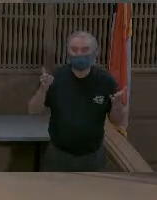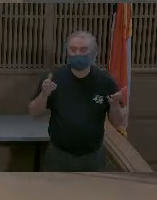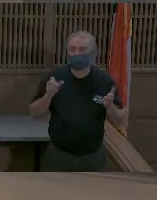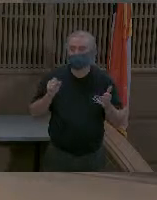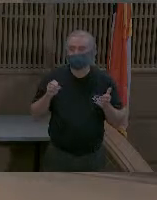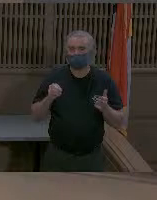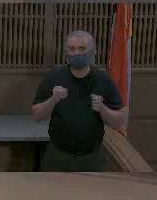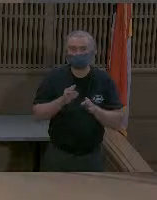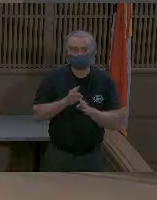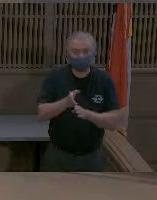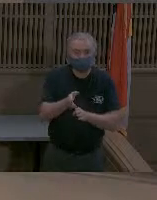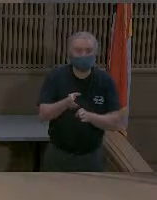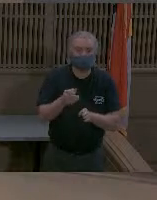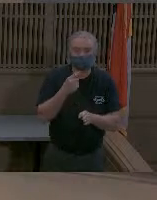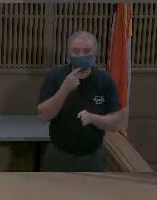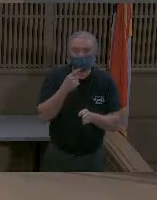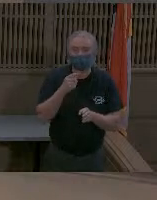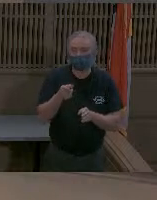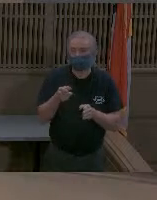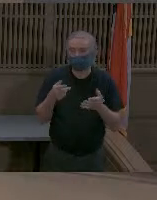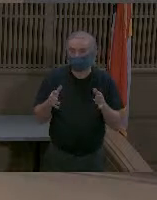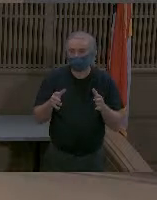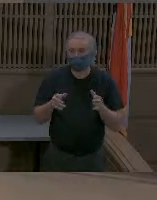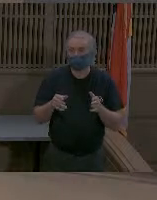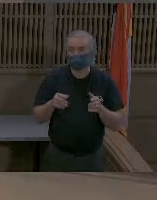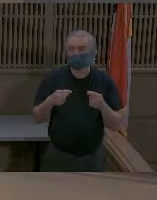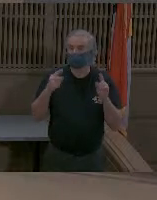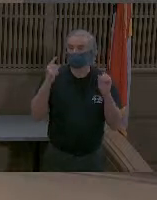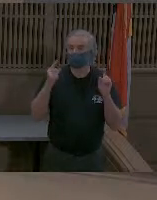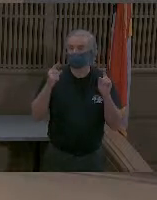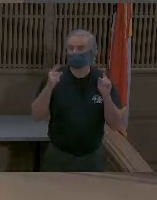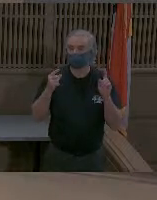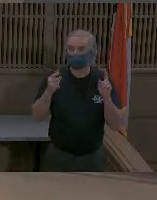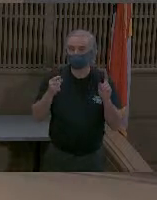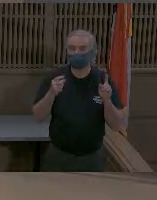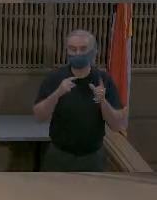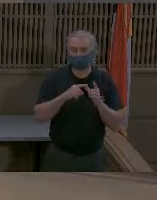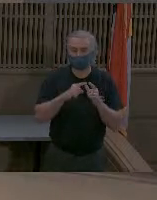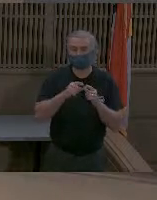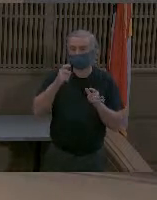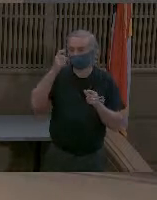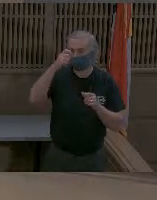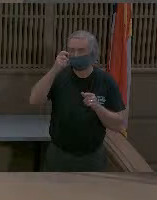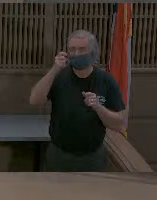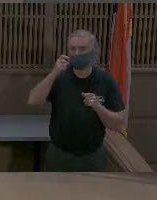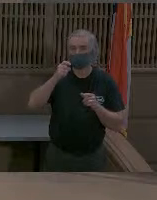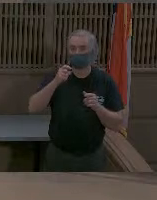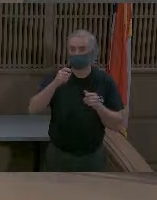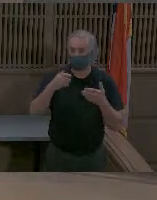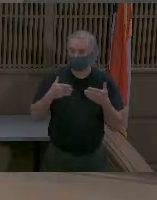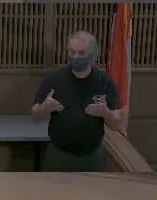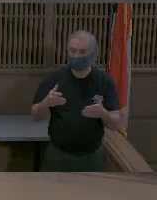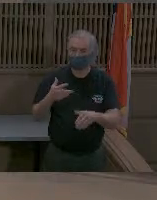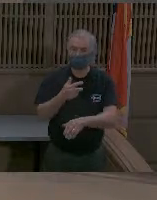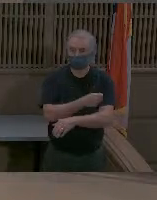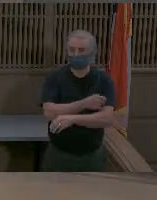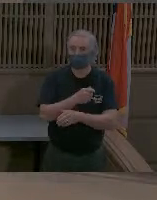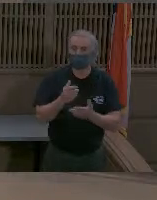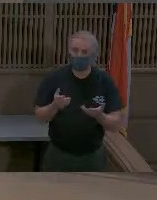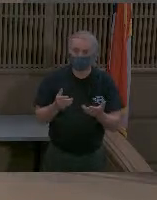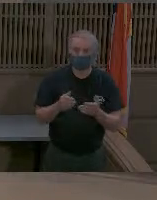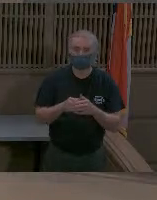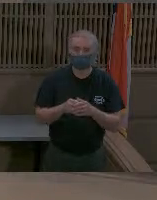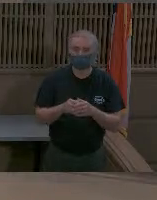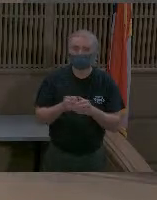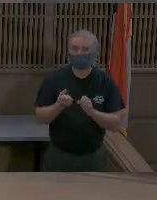us that even if you have survived a COVID infection, it's wise to get vaccinated when